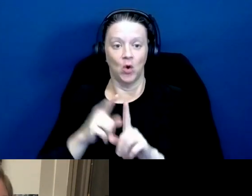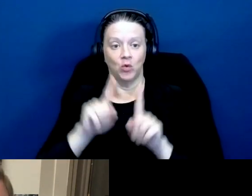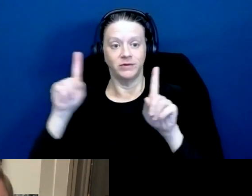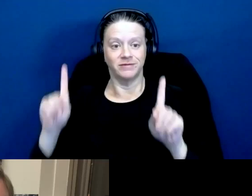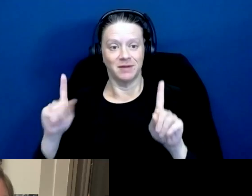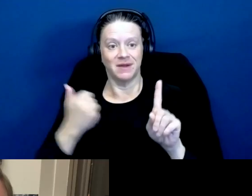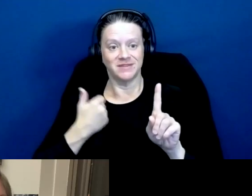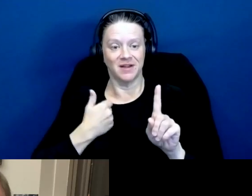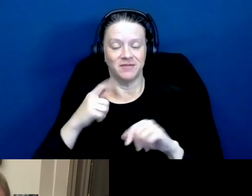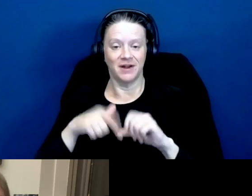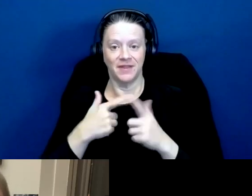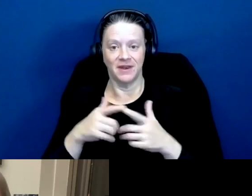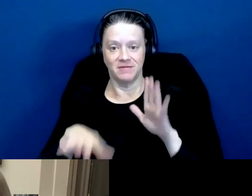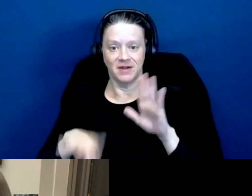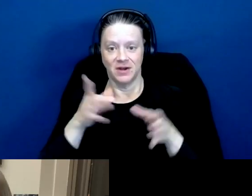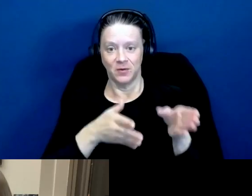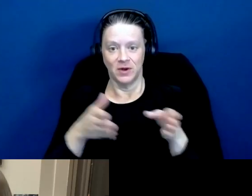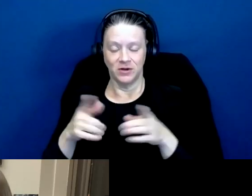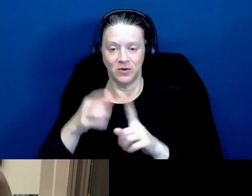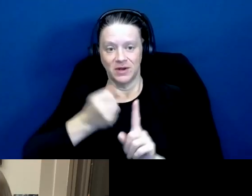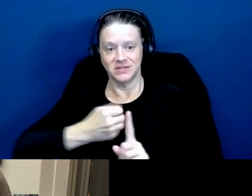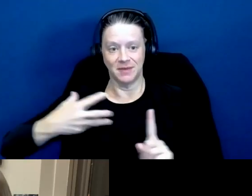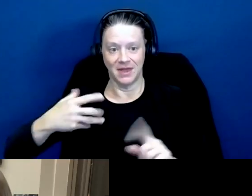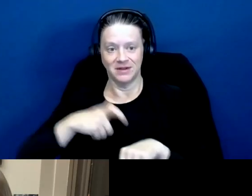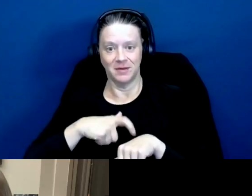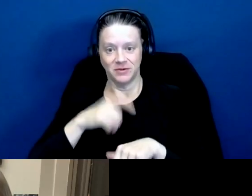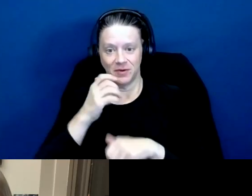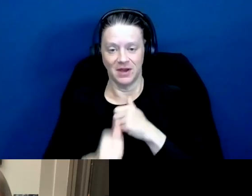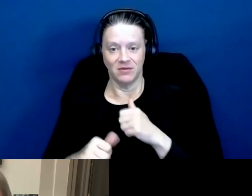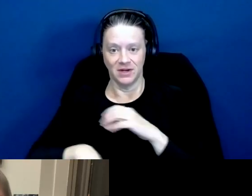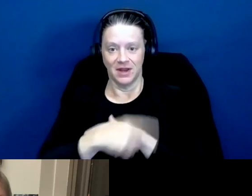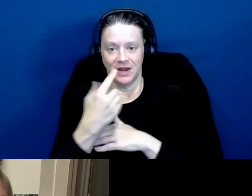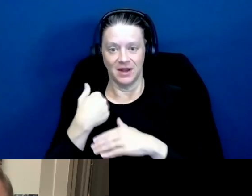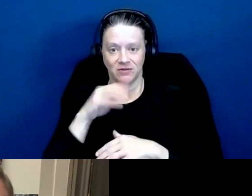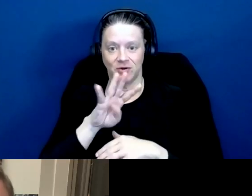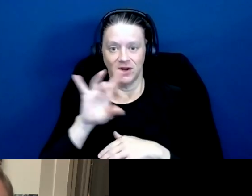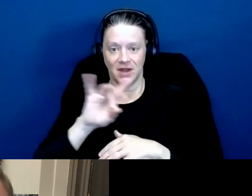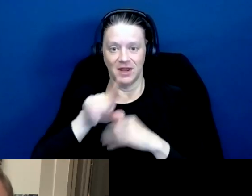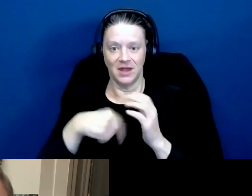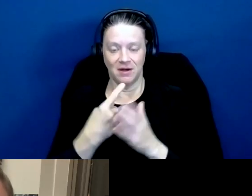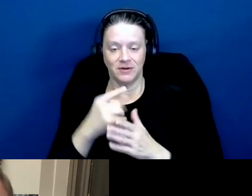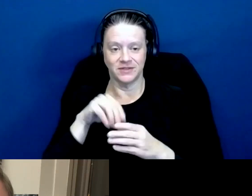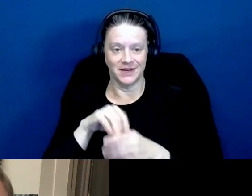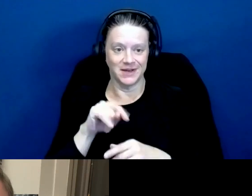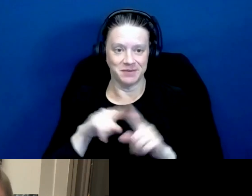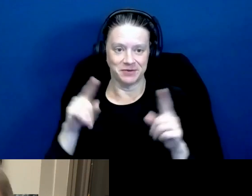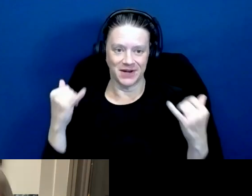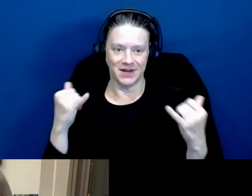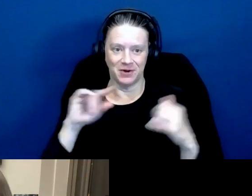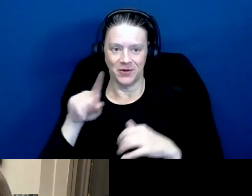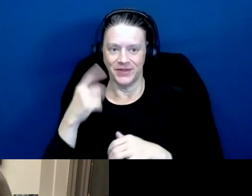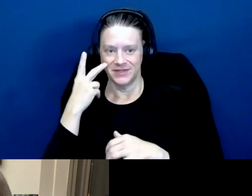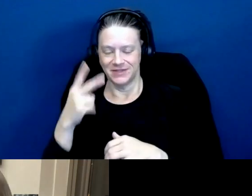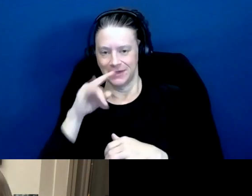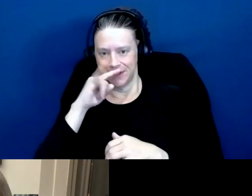way to expand time so that every day has 48 hours in it so that I can do more stuff. But right now I only see kids at